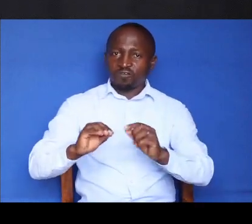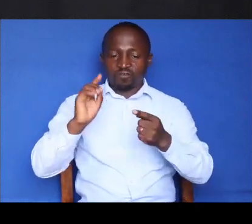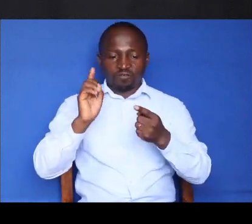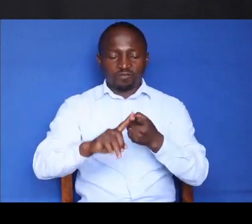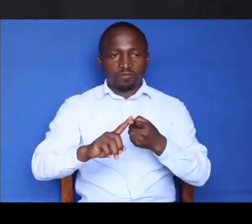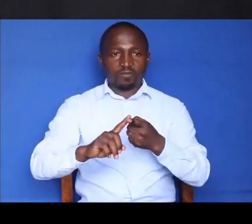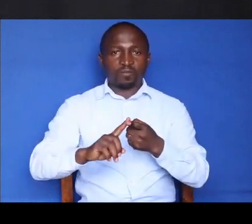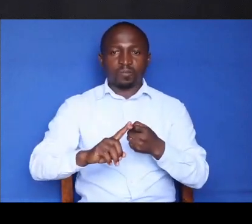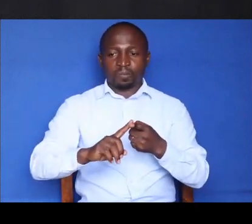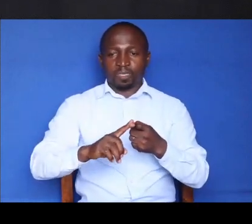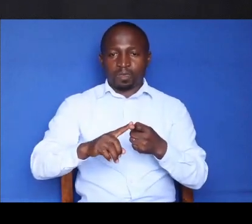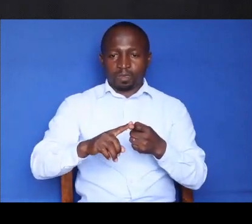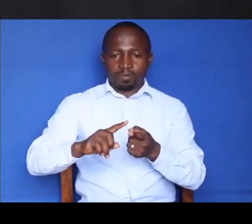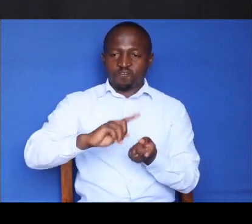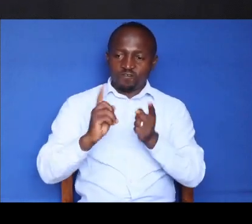influencing